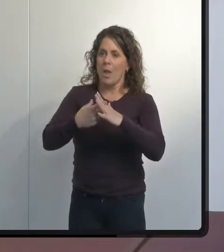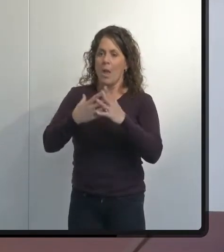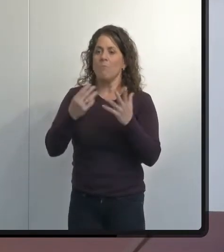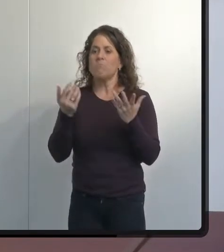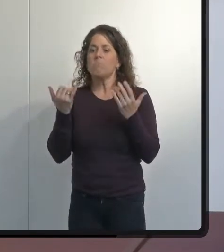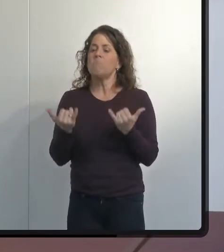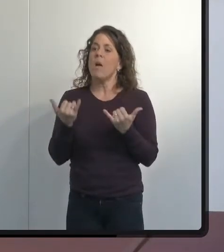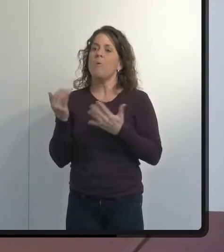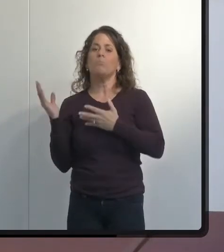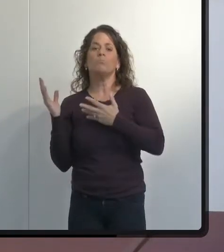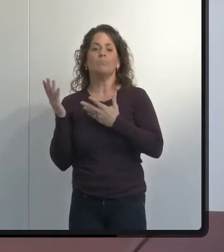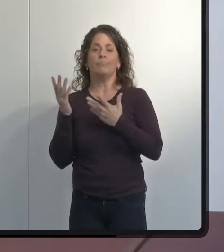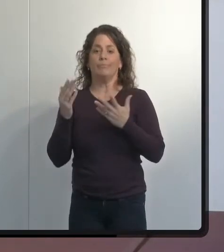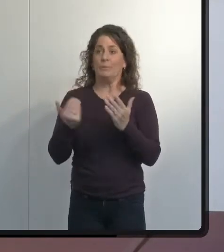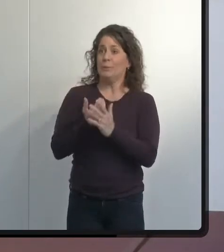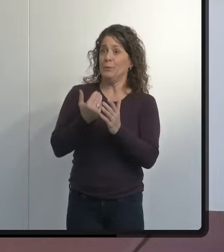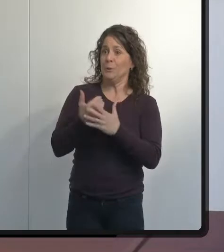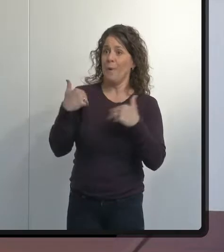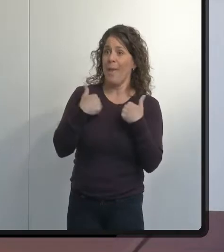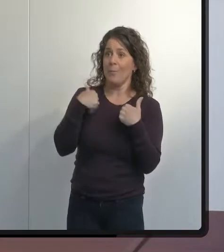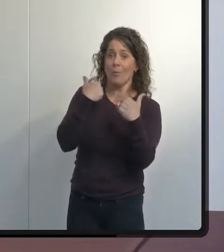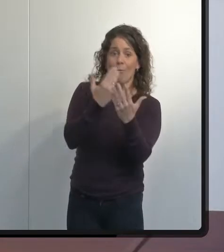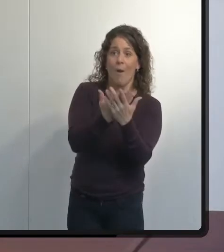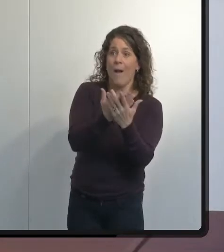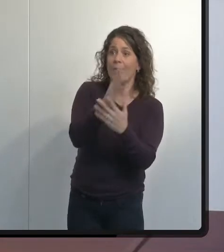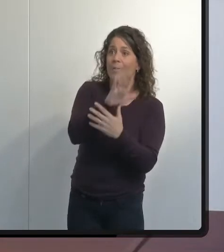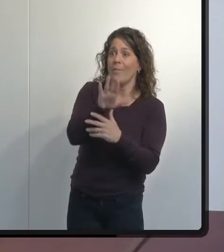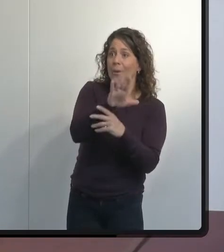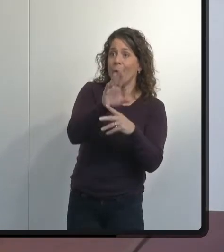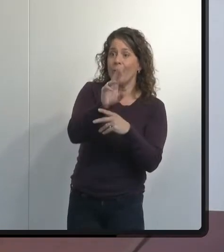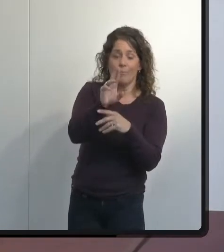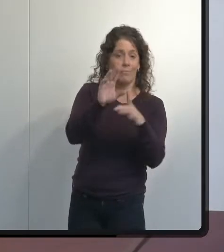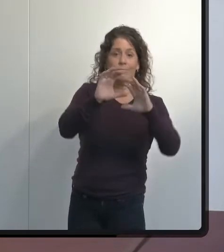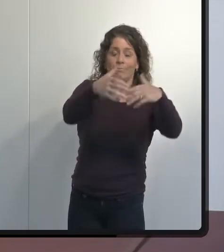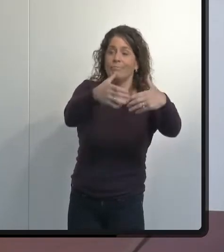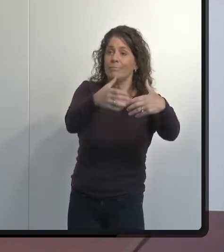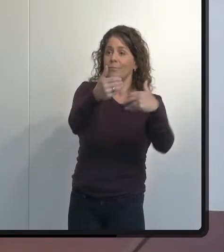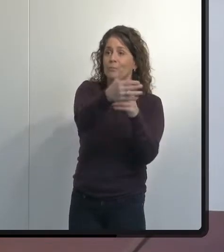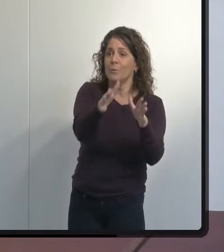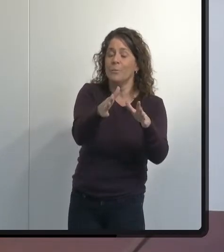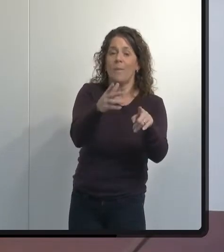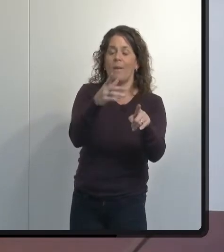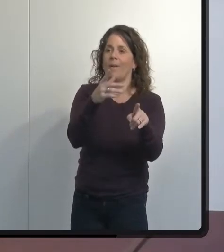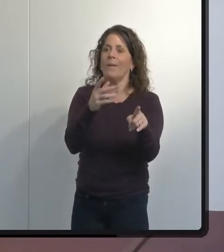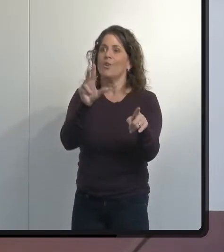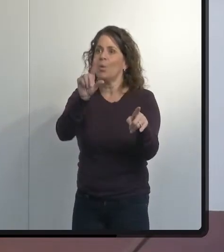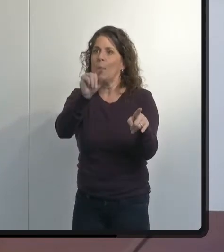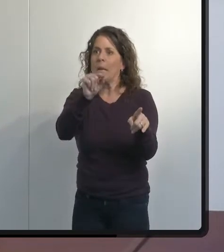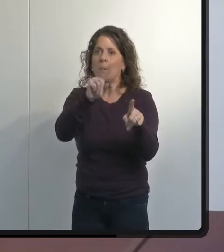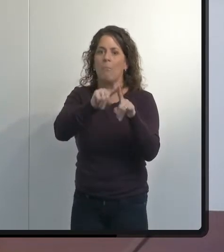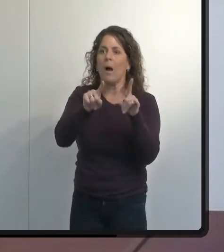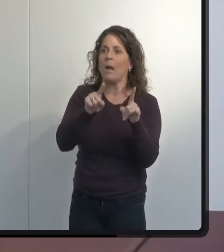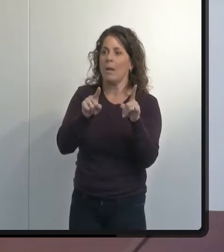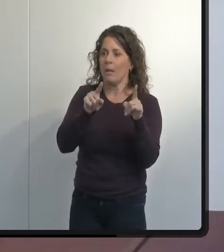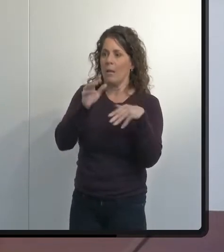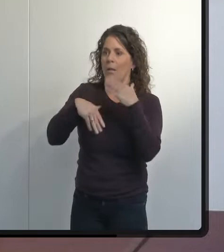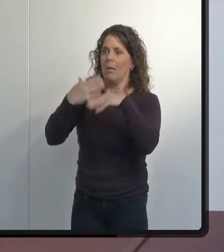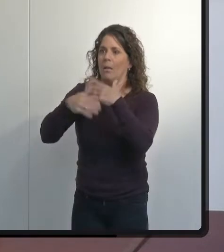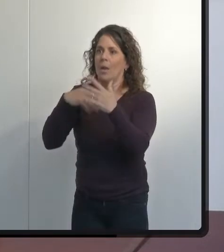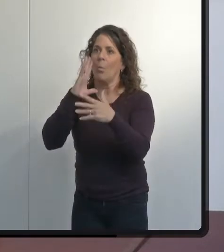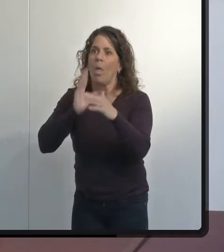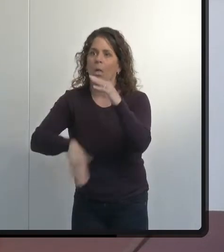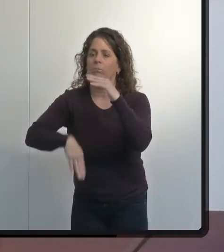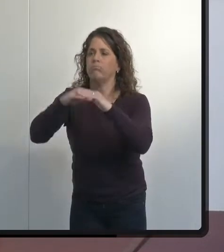animals arriving each day. As spring gets going, up to 60 animals will be arriving each day. Wildlife care